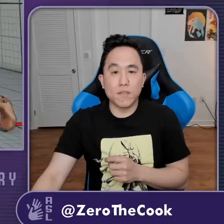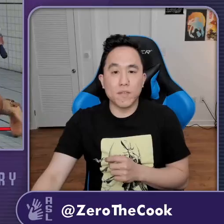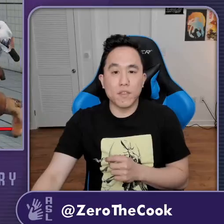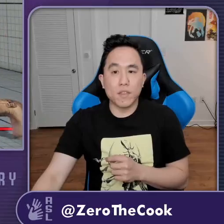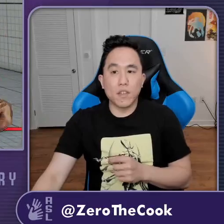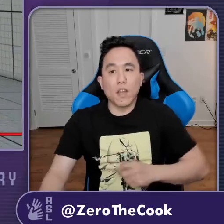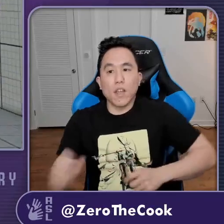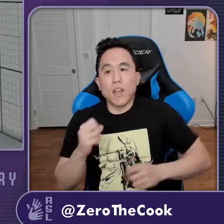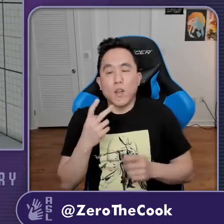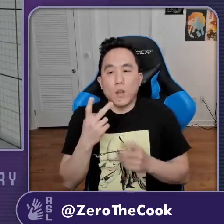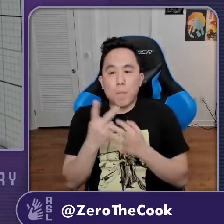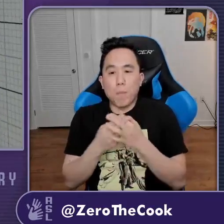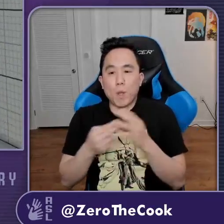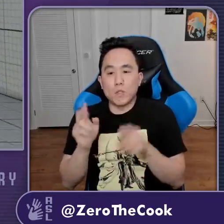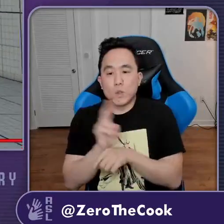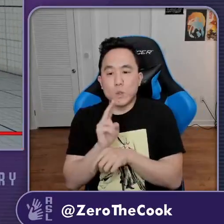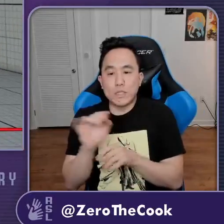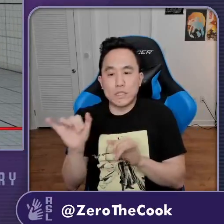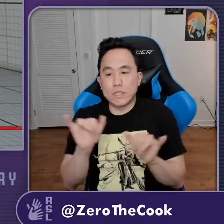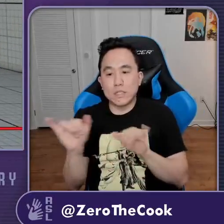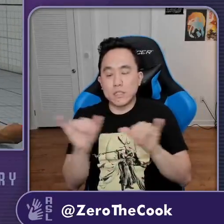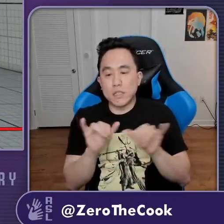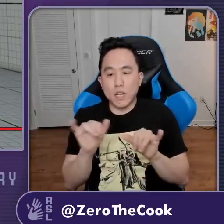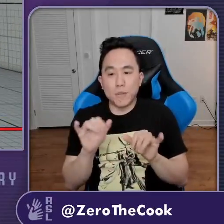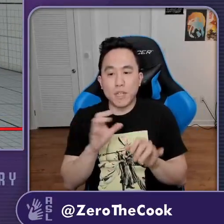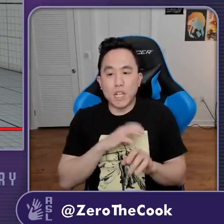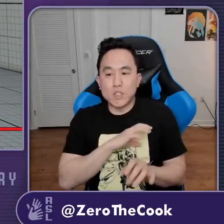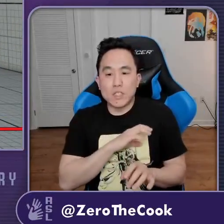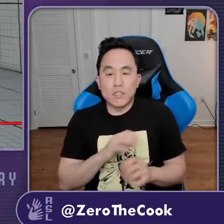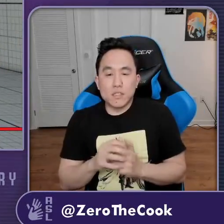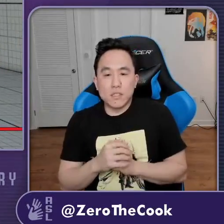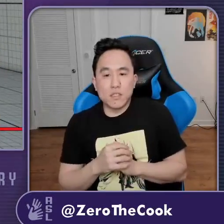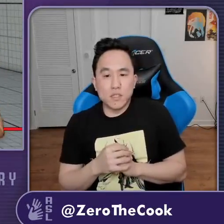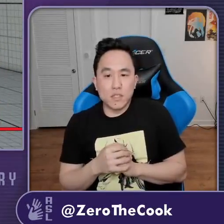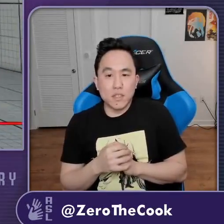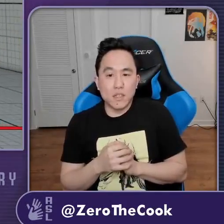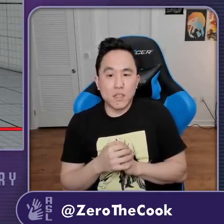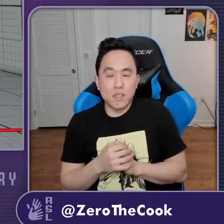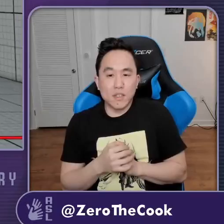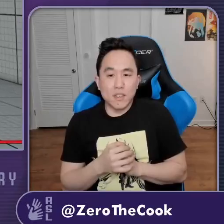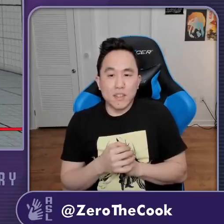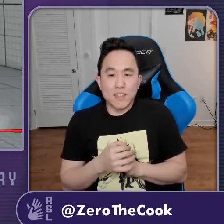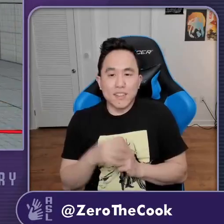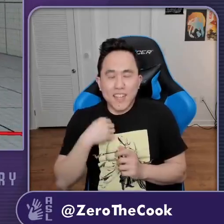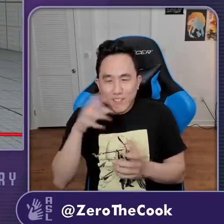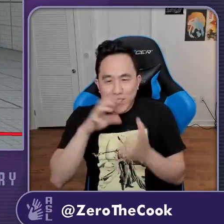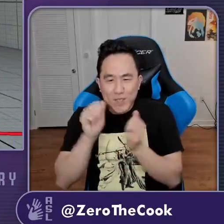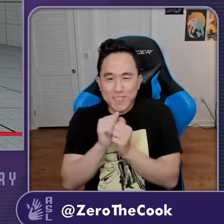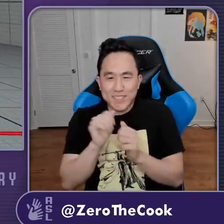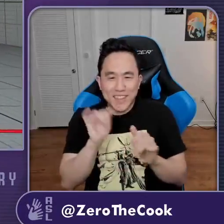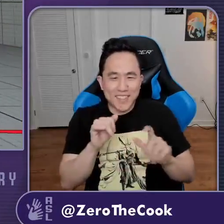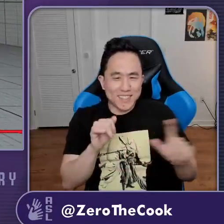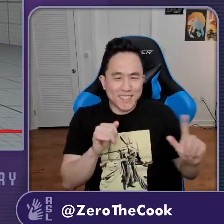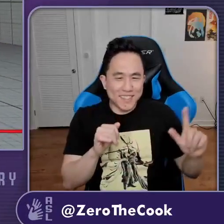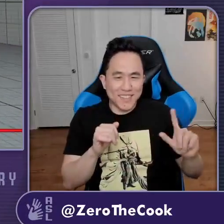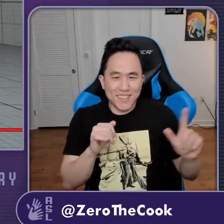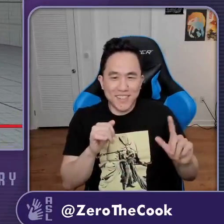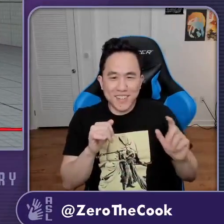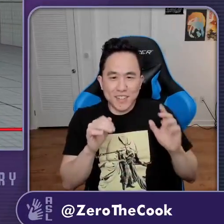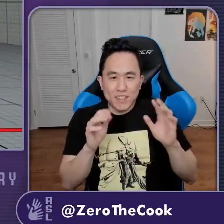All right. First touch going on over to Hardman. Going to be able to keep him in the corner as well.